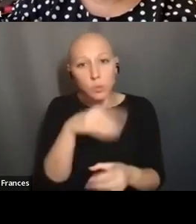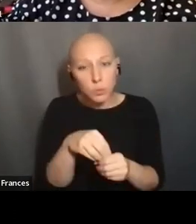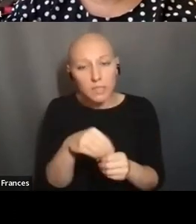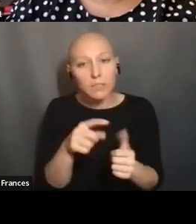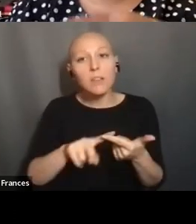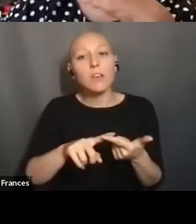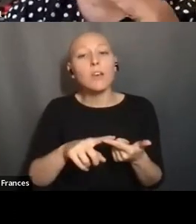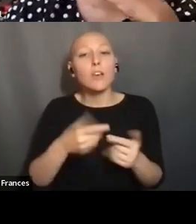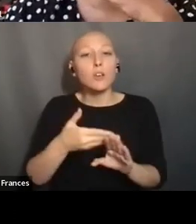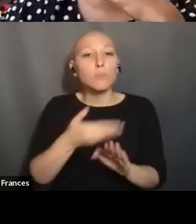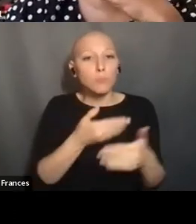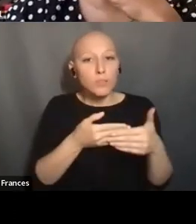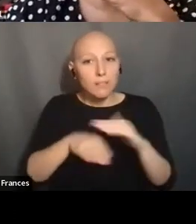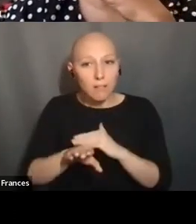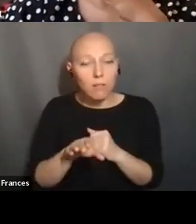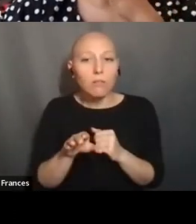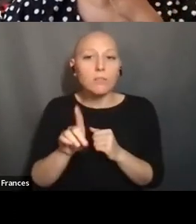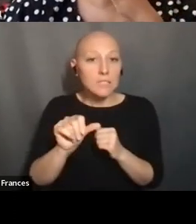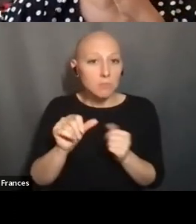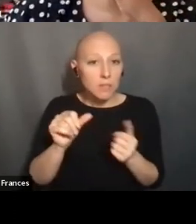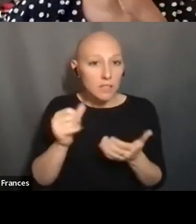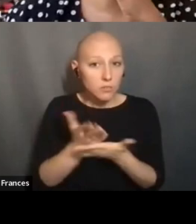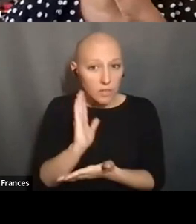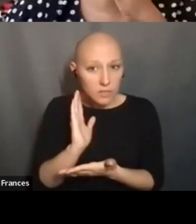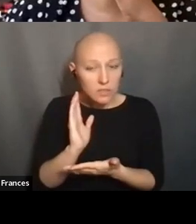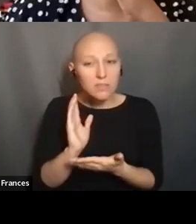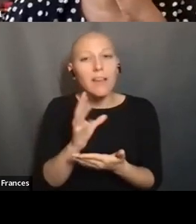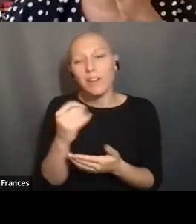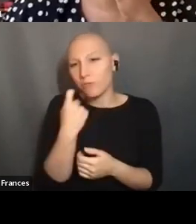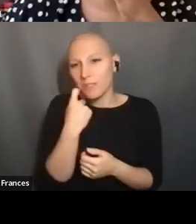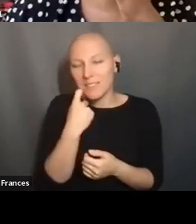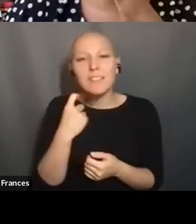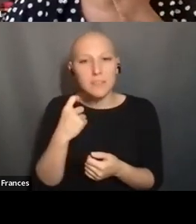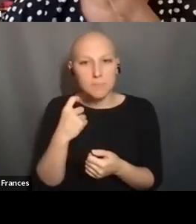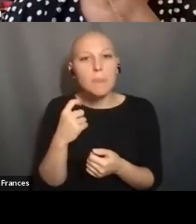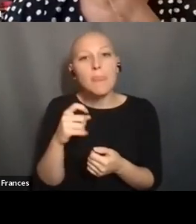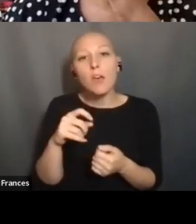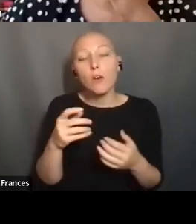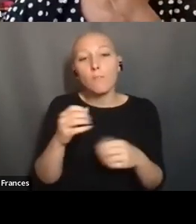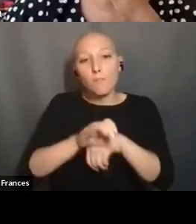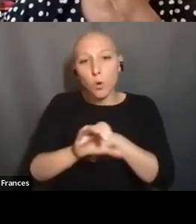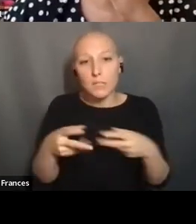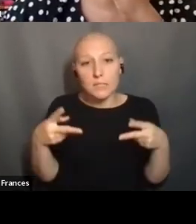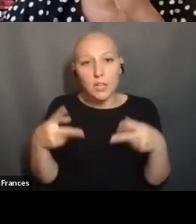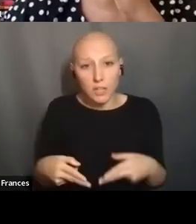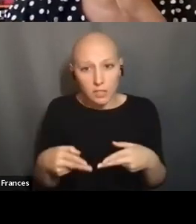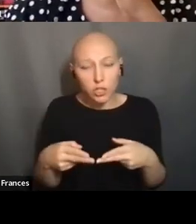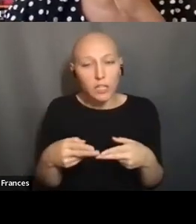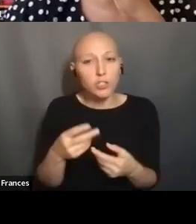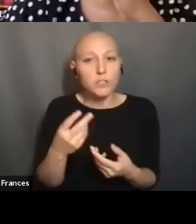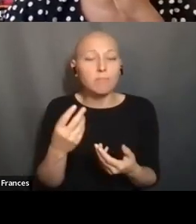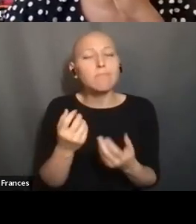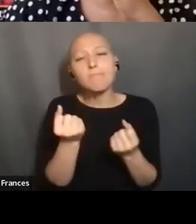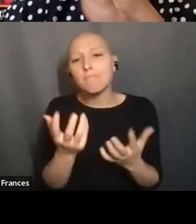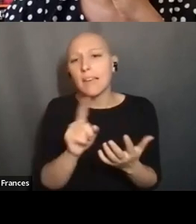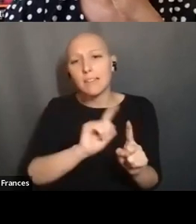more recently, work by panelist Alex Stern on forced sterilization, as well as a number of projects that